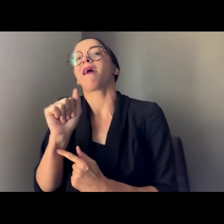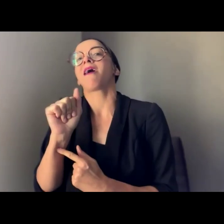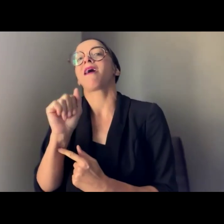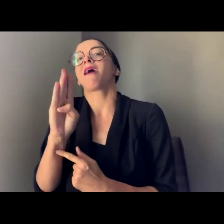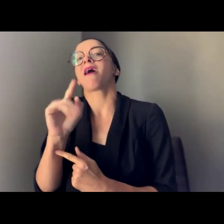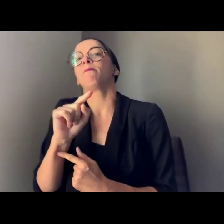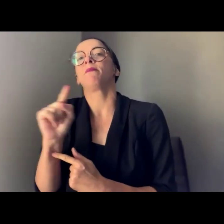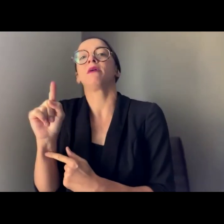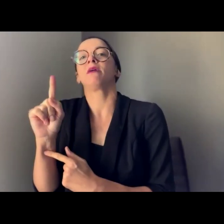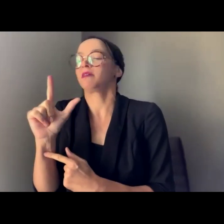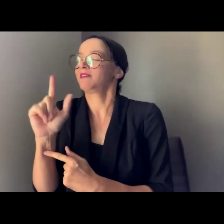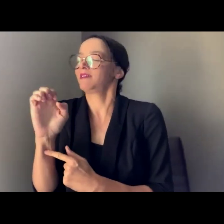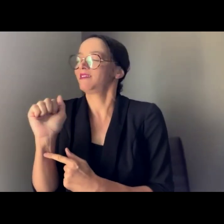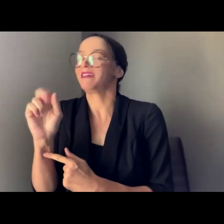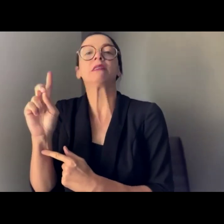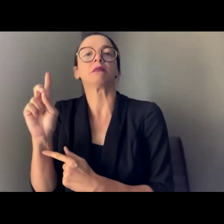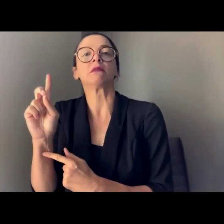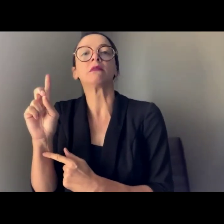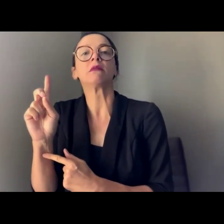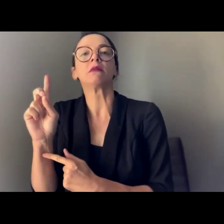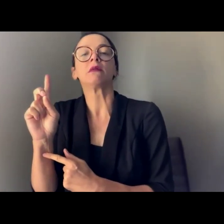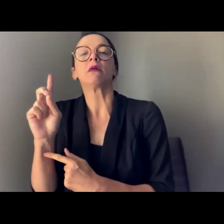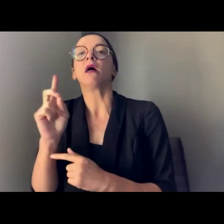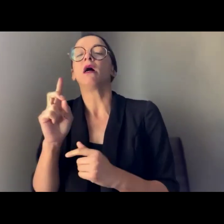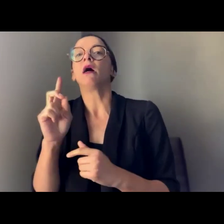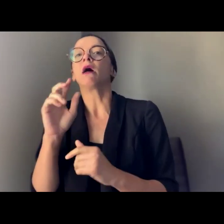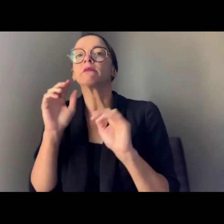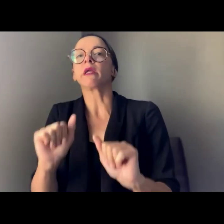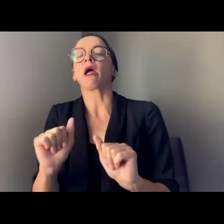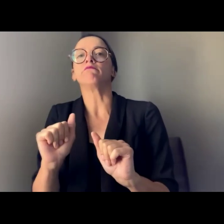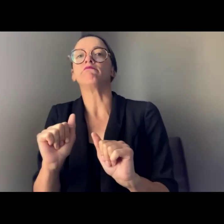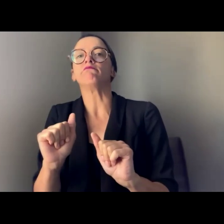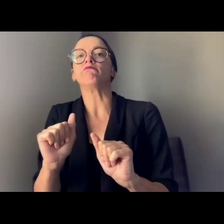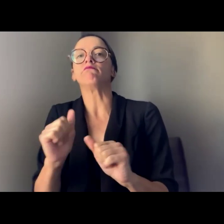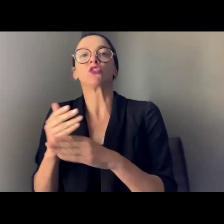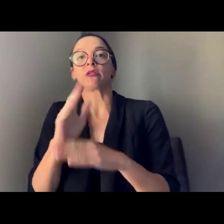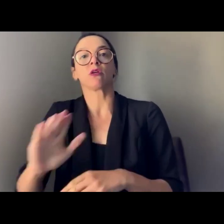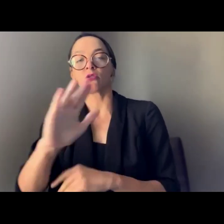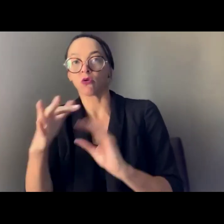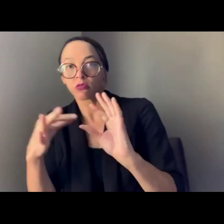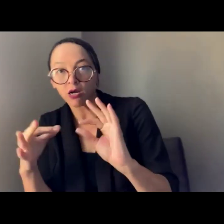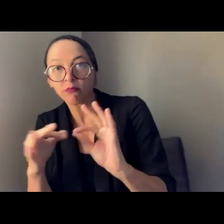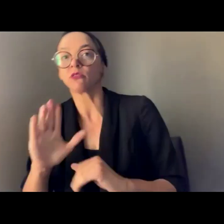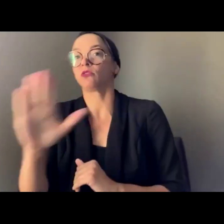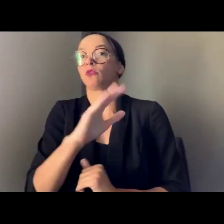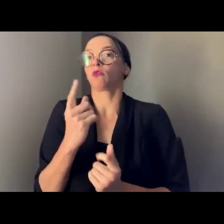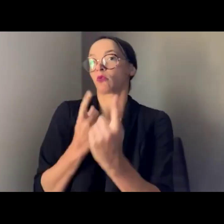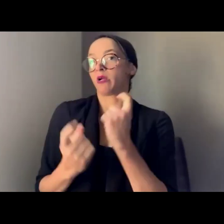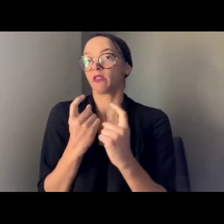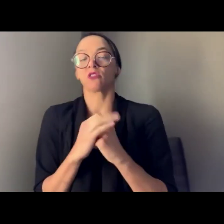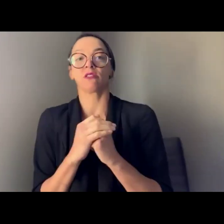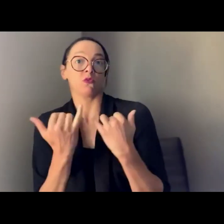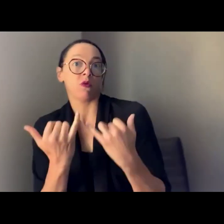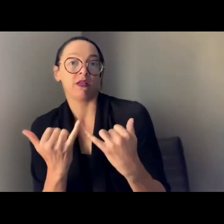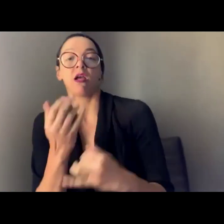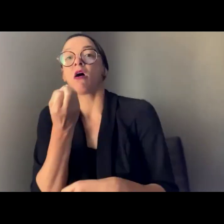this meeting or be it you email me. I have an open door policy, and I'm always happy and eager to engage. Thank you very much